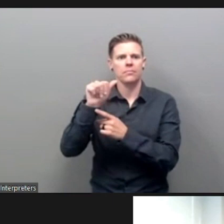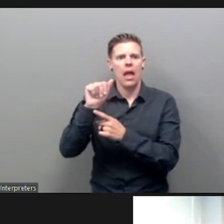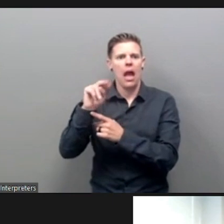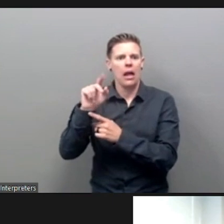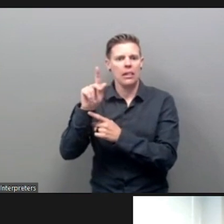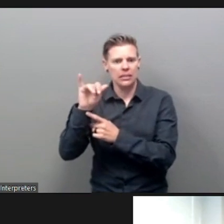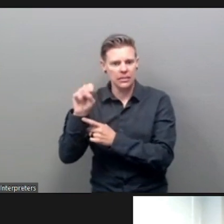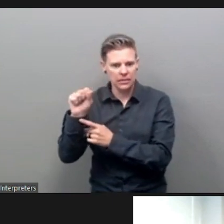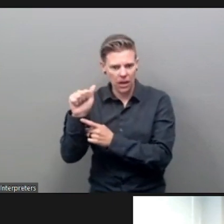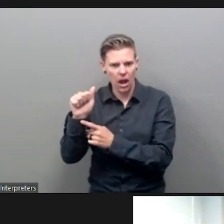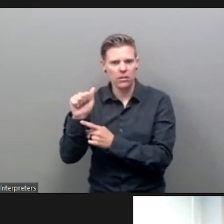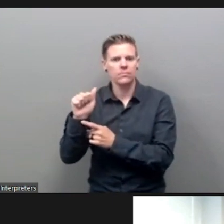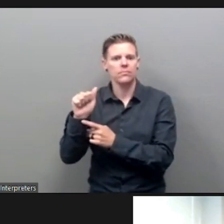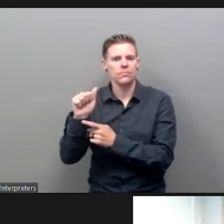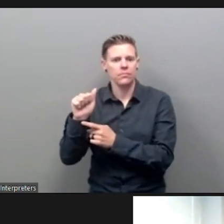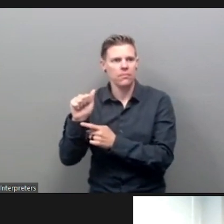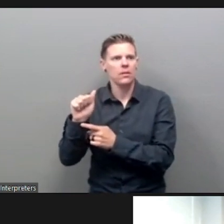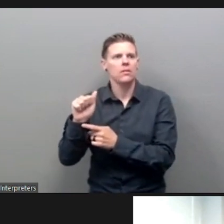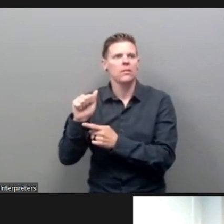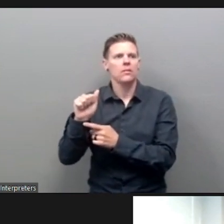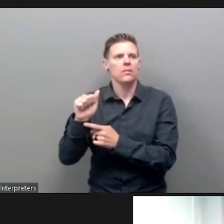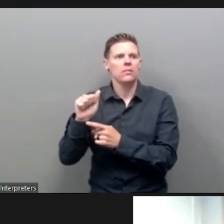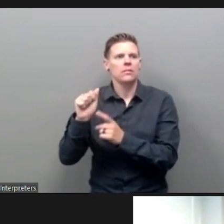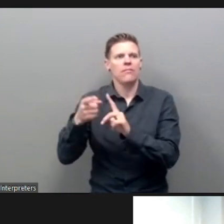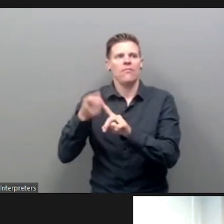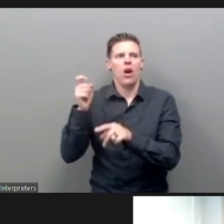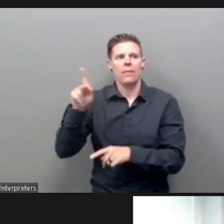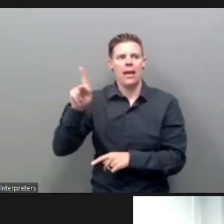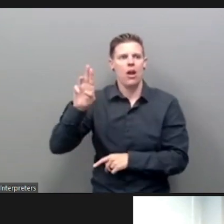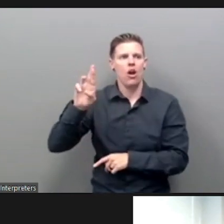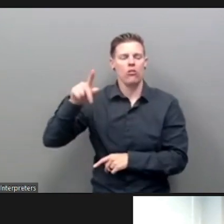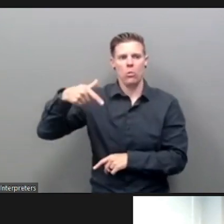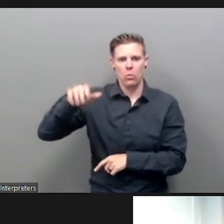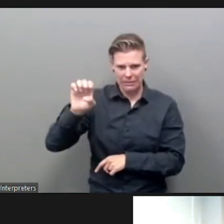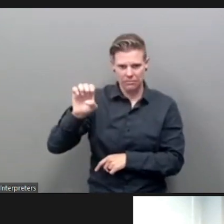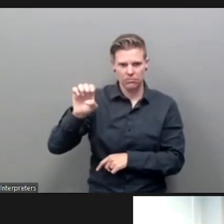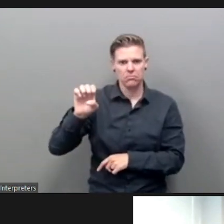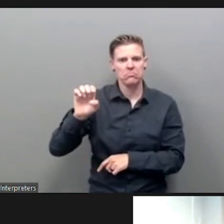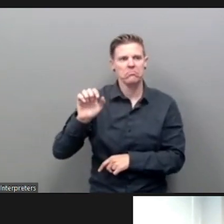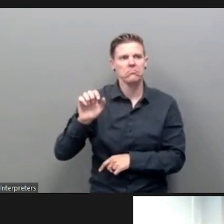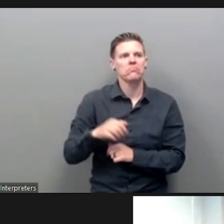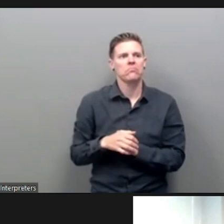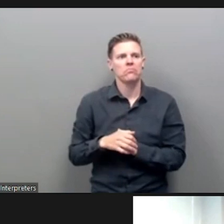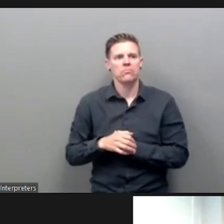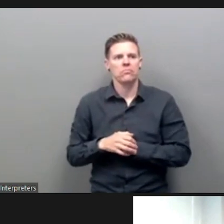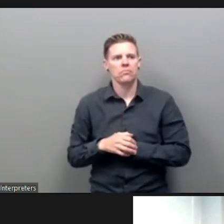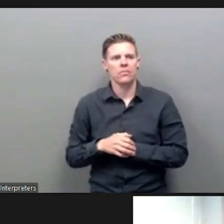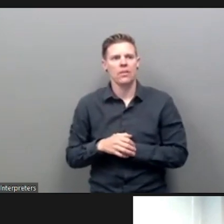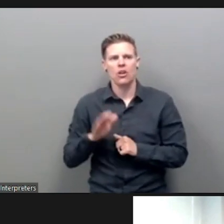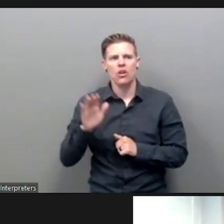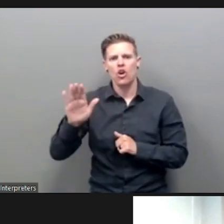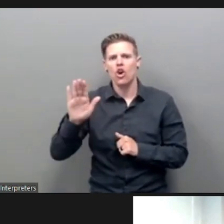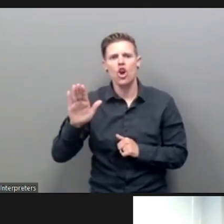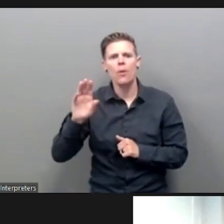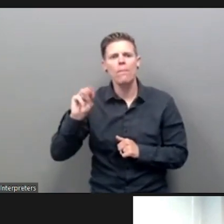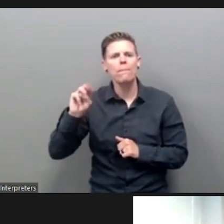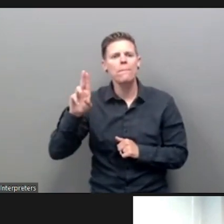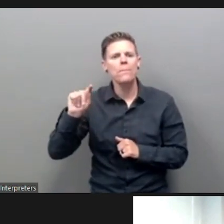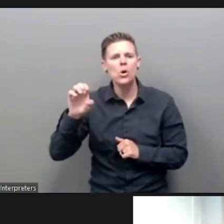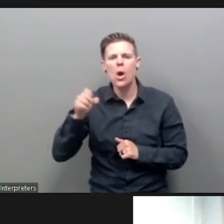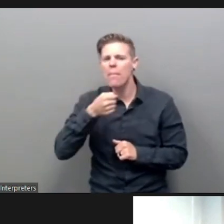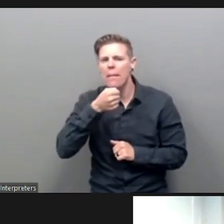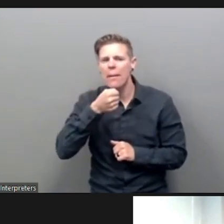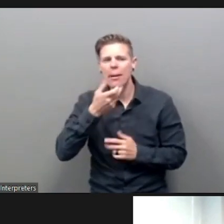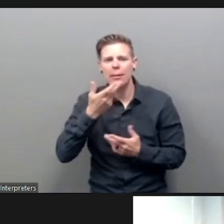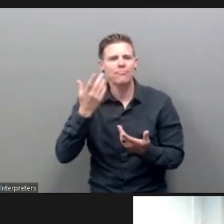with her audio. She's got two questions, and they're about the booster shots. I suspect we'll revert back to questions about crisis standards